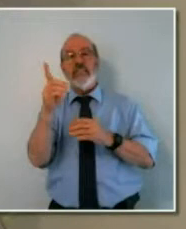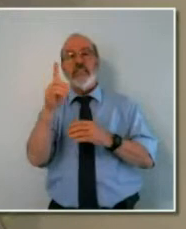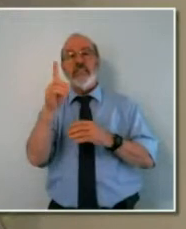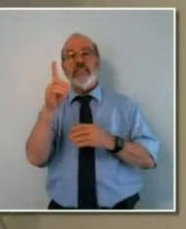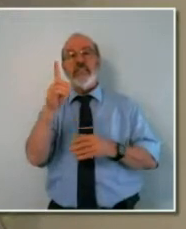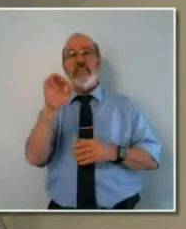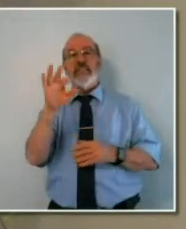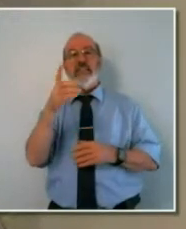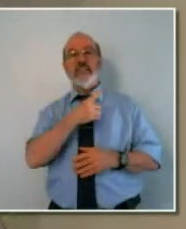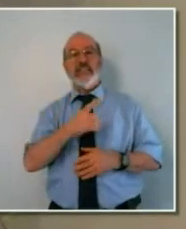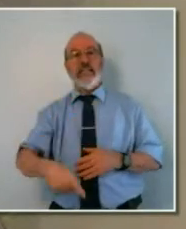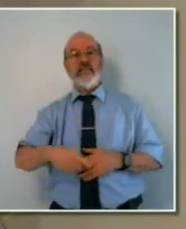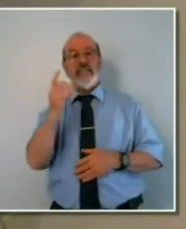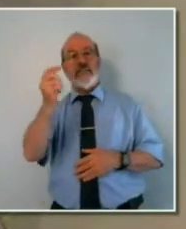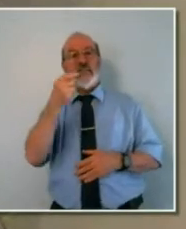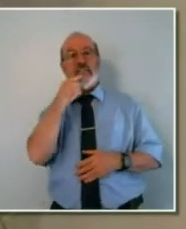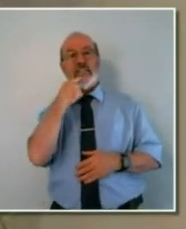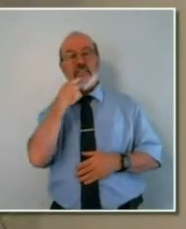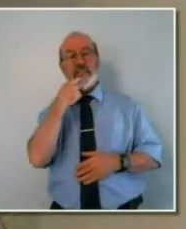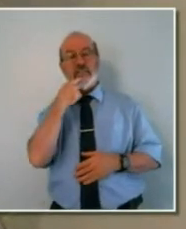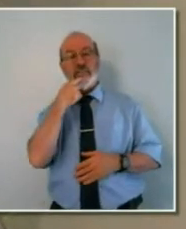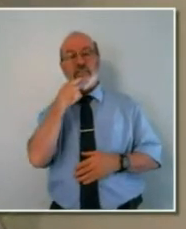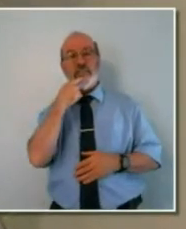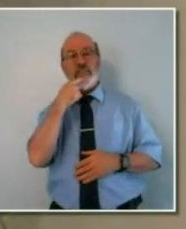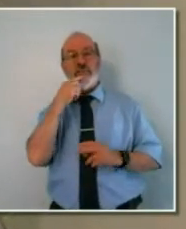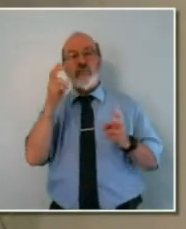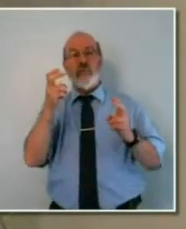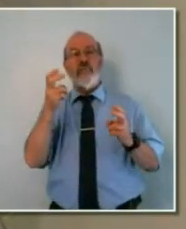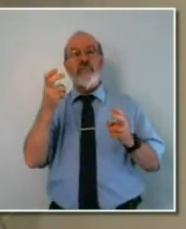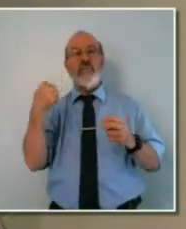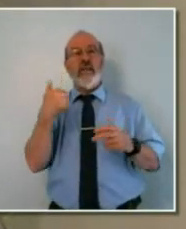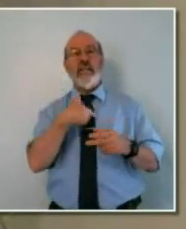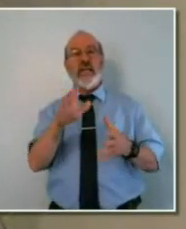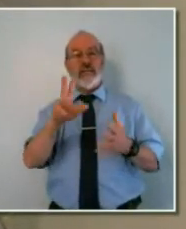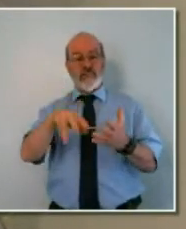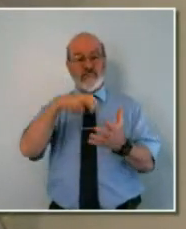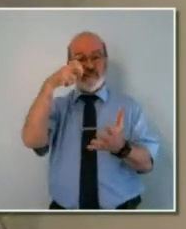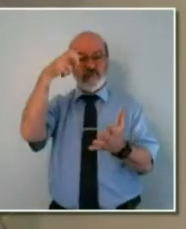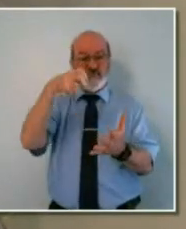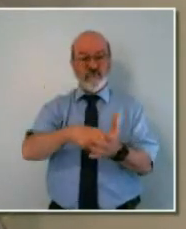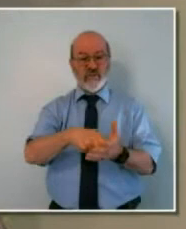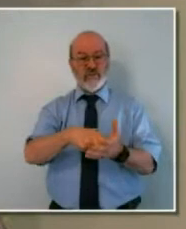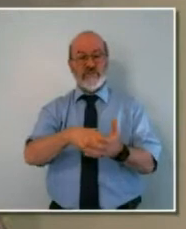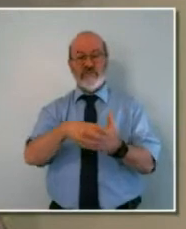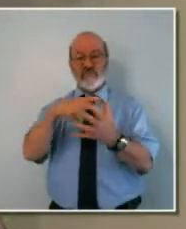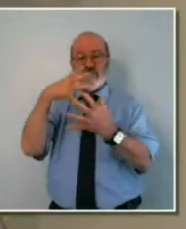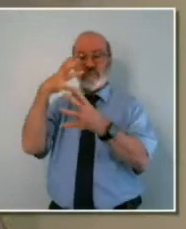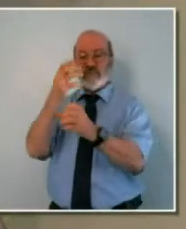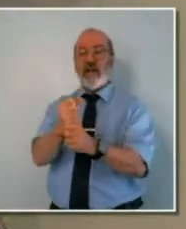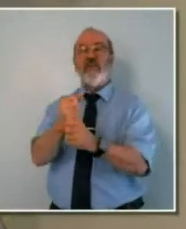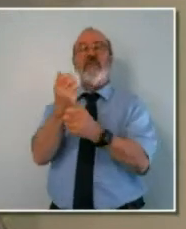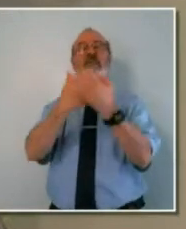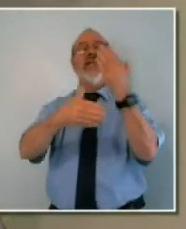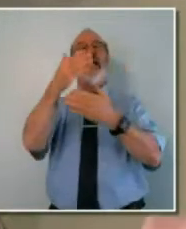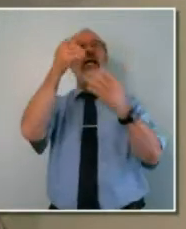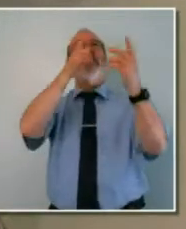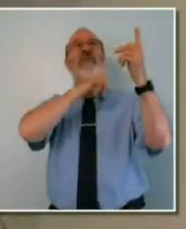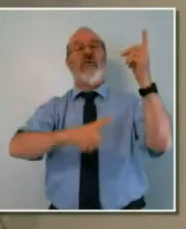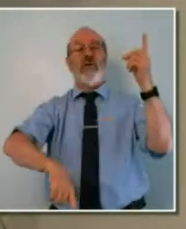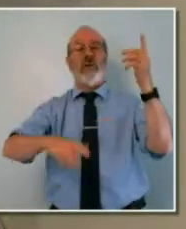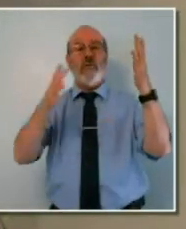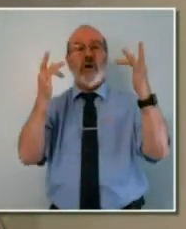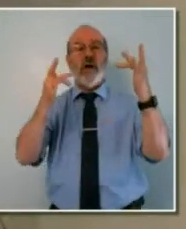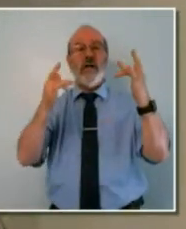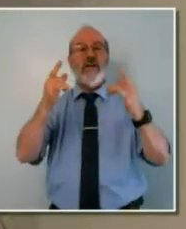given a choice and he says this, quote, let us fall now into the hand of the Lord. Why? For